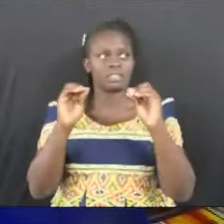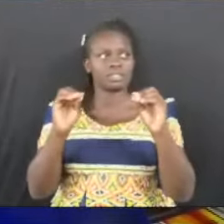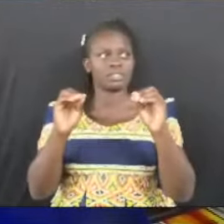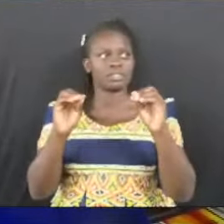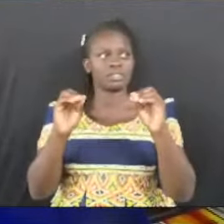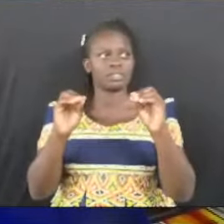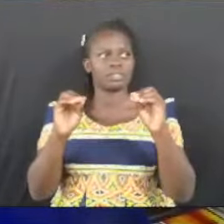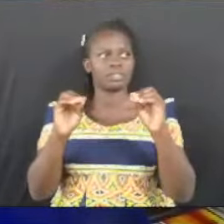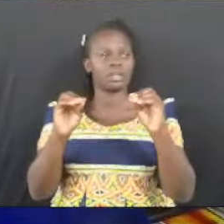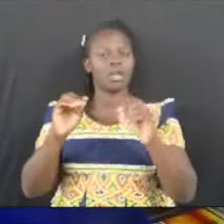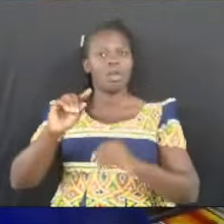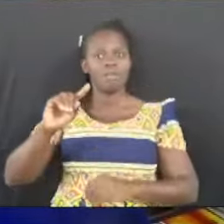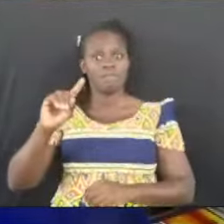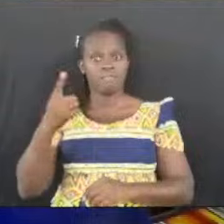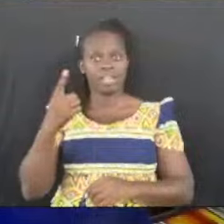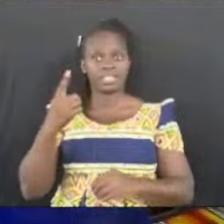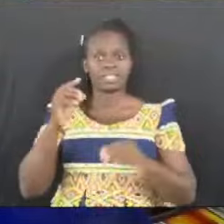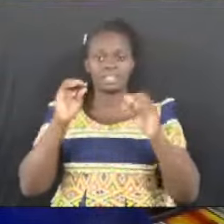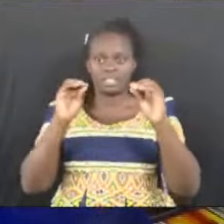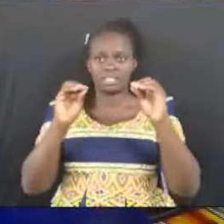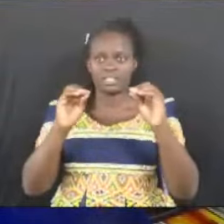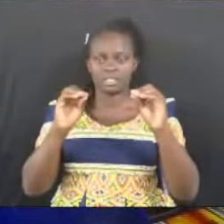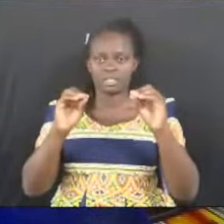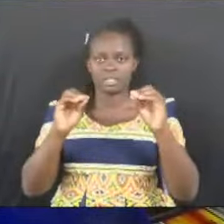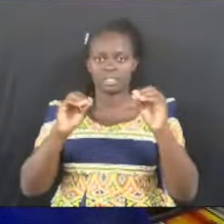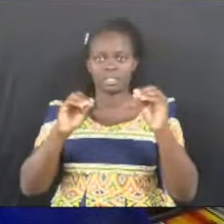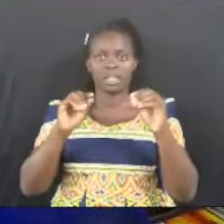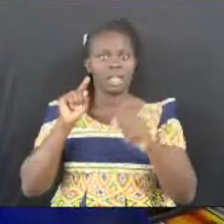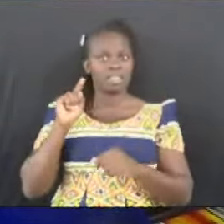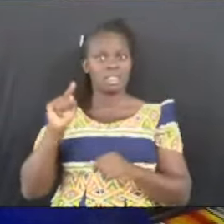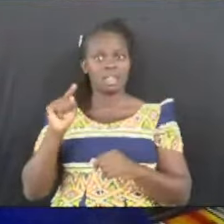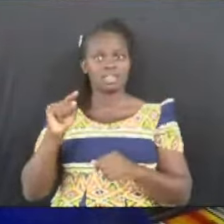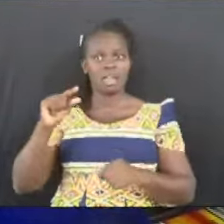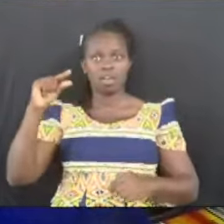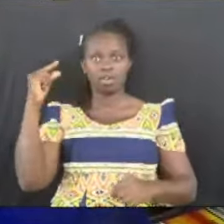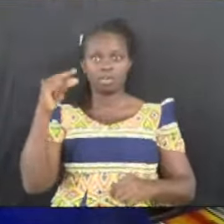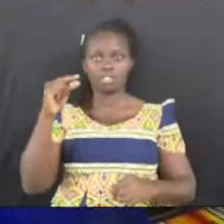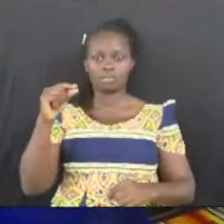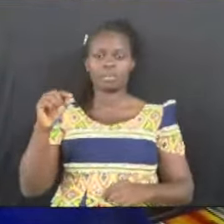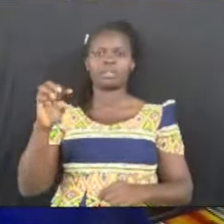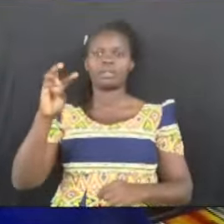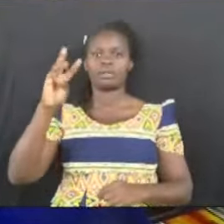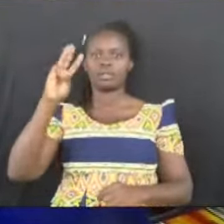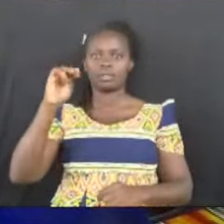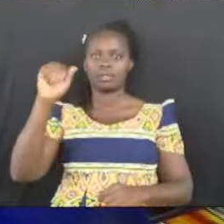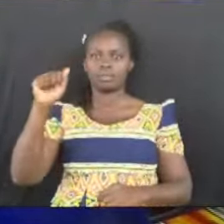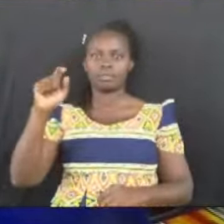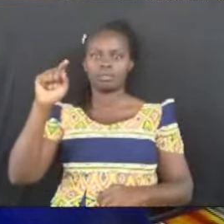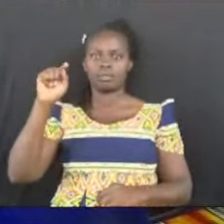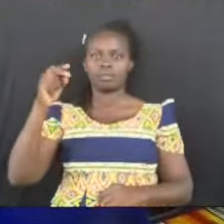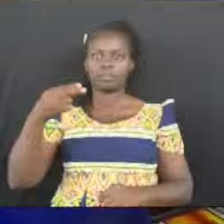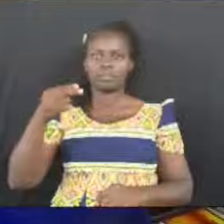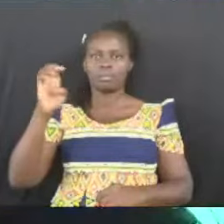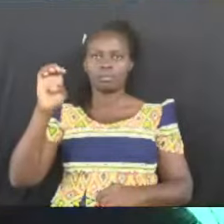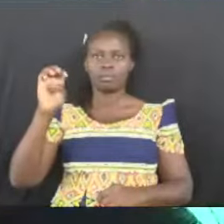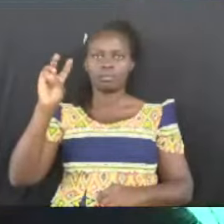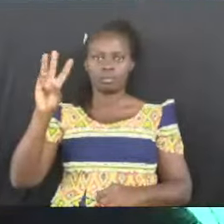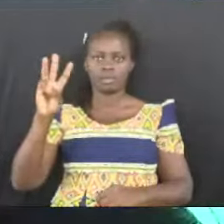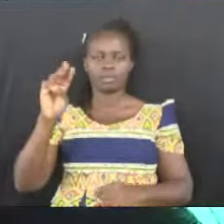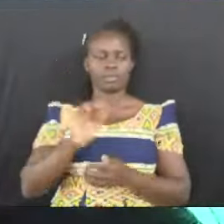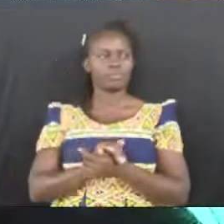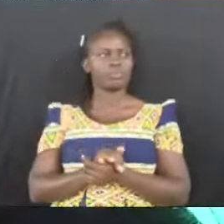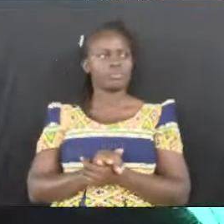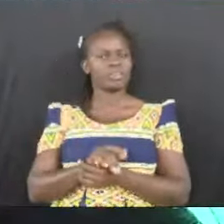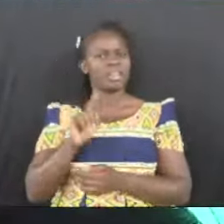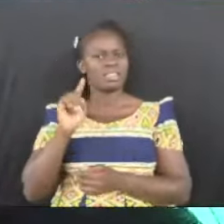first discourse, the Gospel of Matthew, the so-called Beatitude. This is really